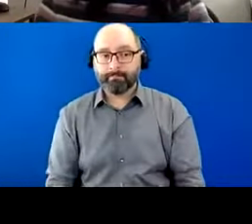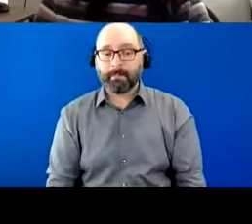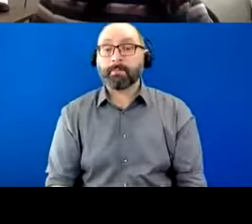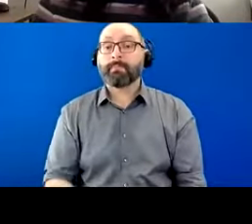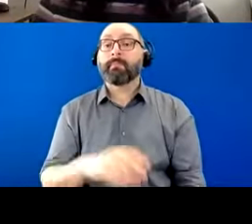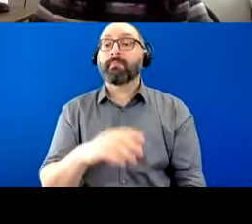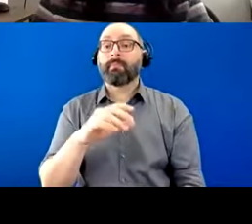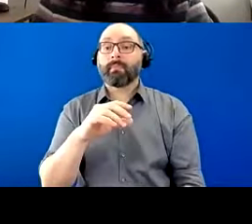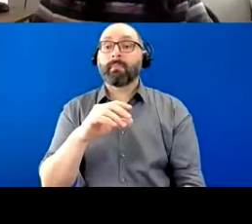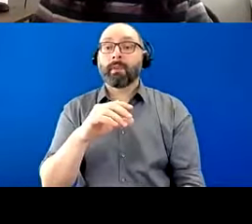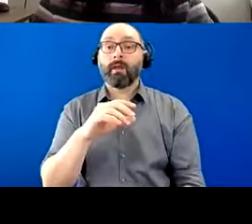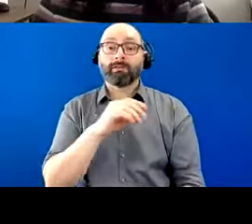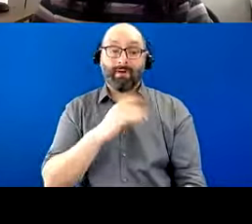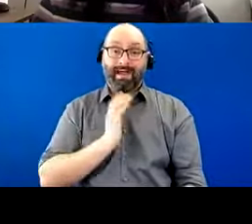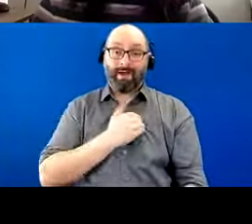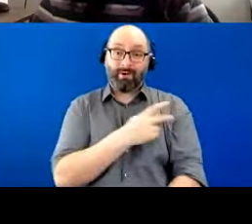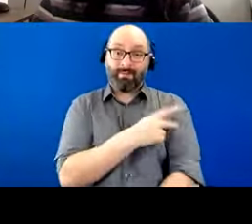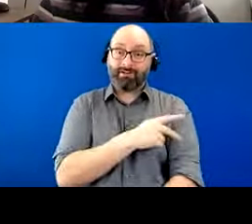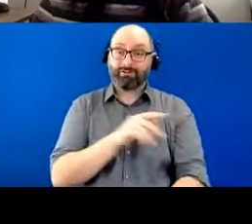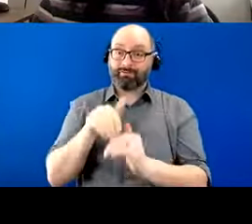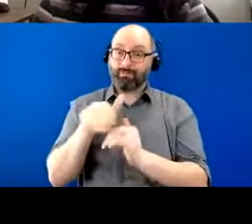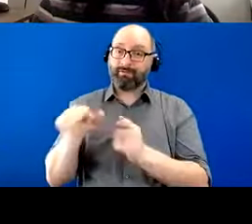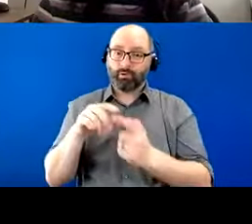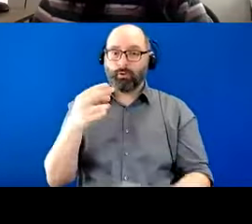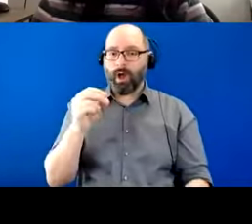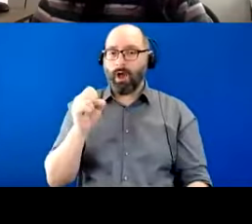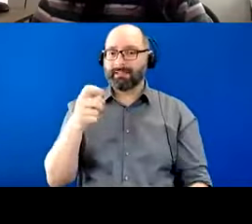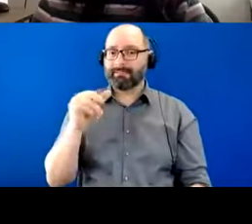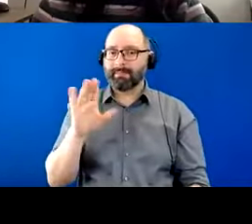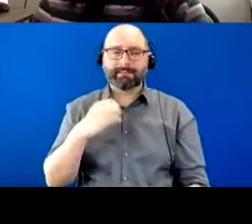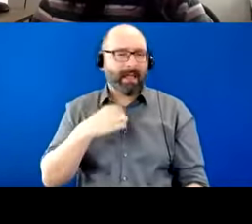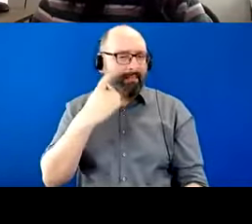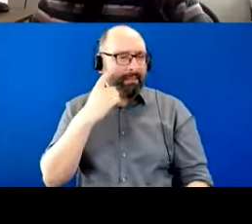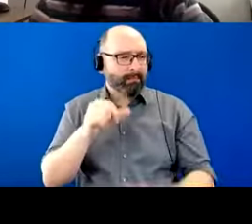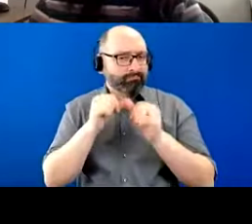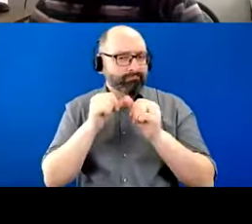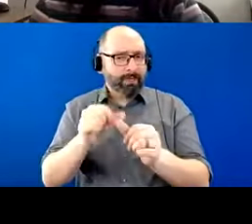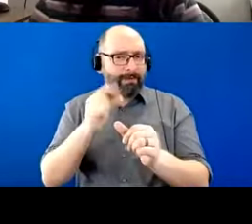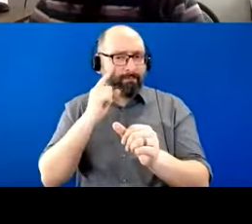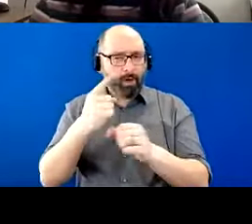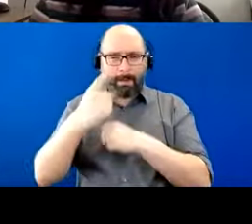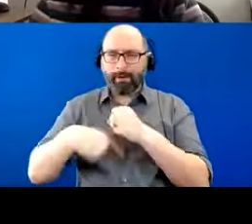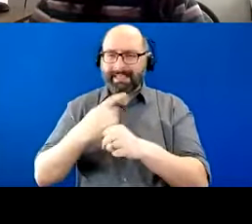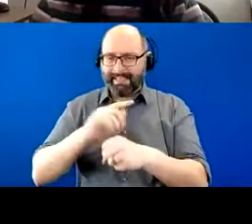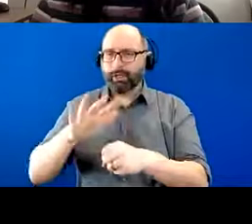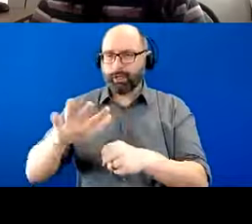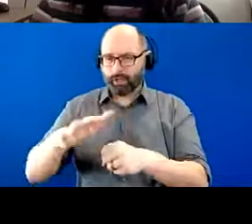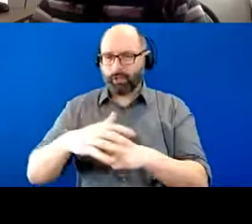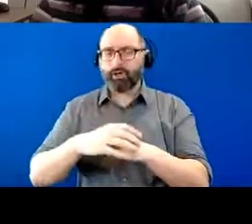he was referred to hospice, and I think he was on it for about a year or so, I believe.